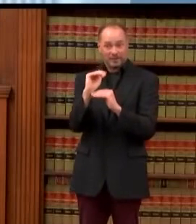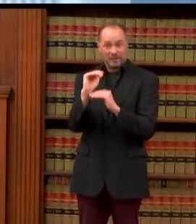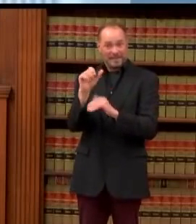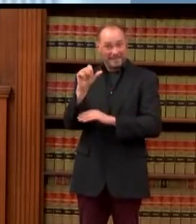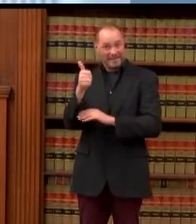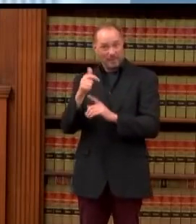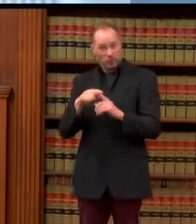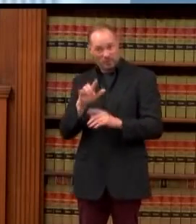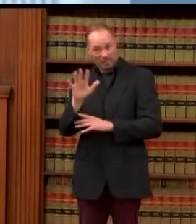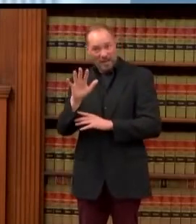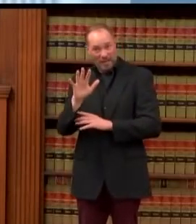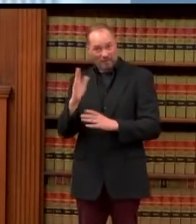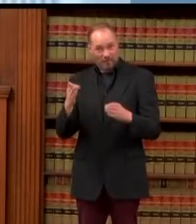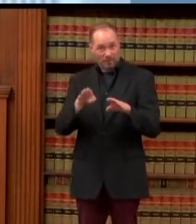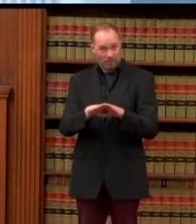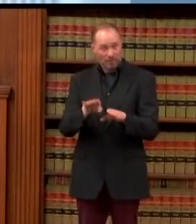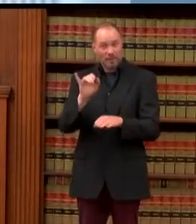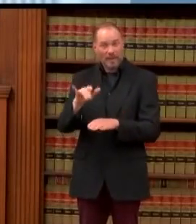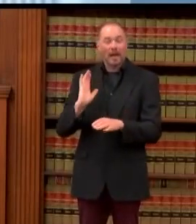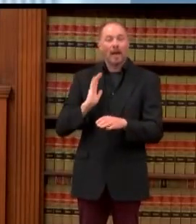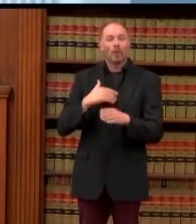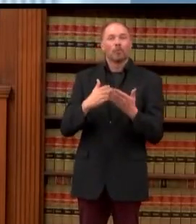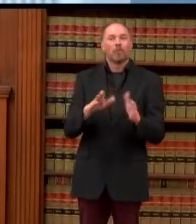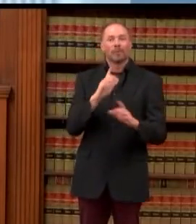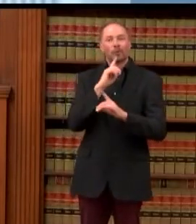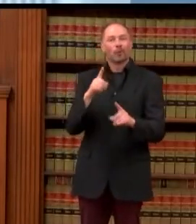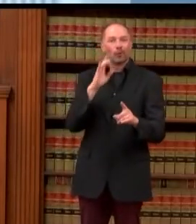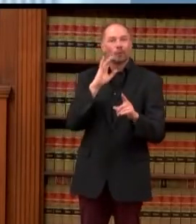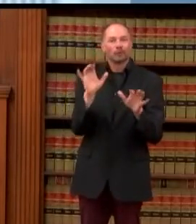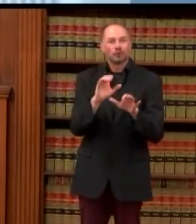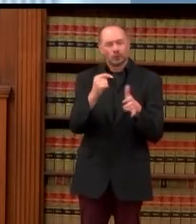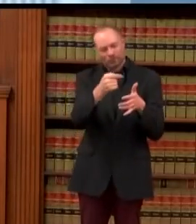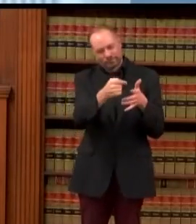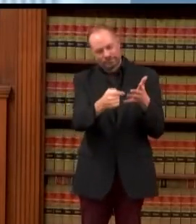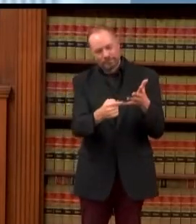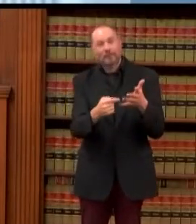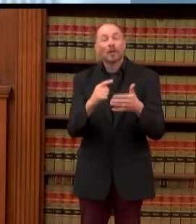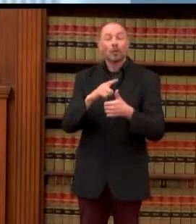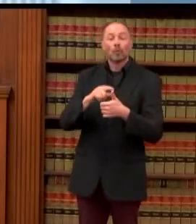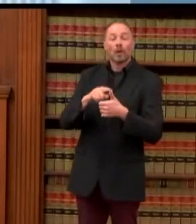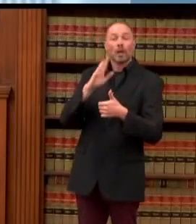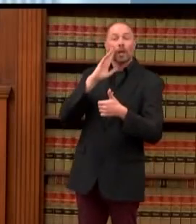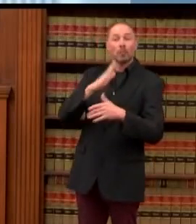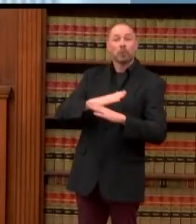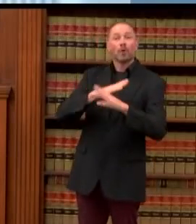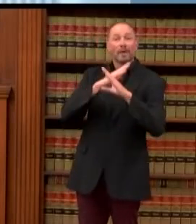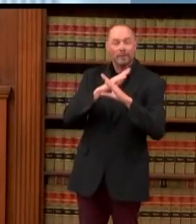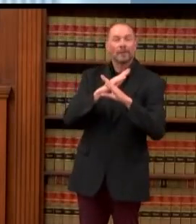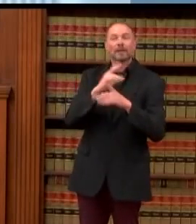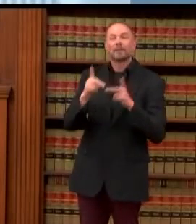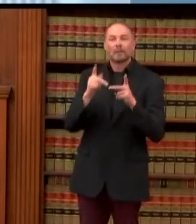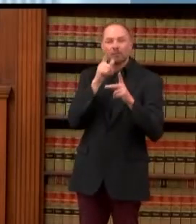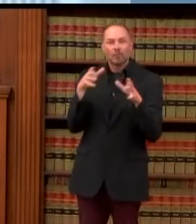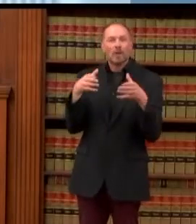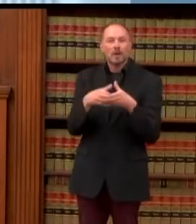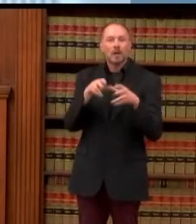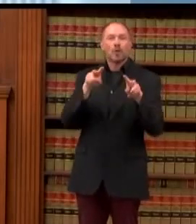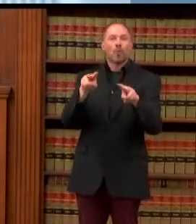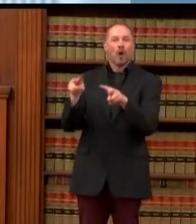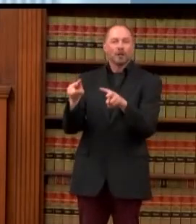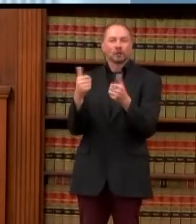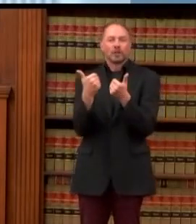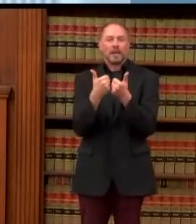health order will do a few other things, and I want to share those with you now. It prohibits spectators at high school and